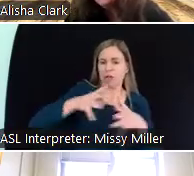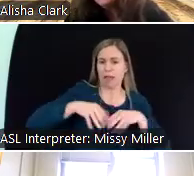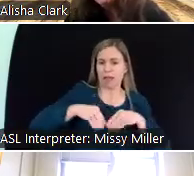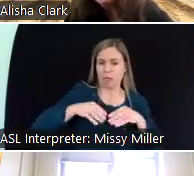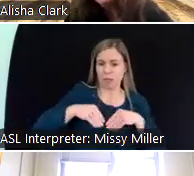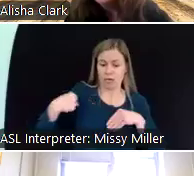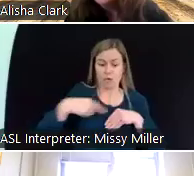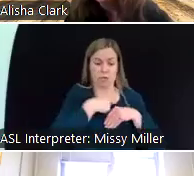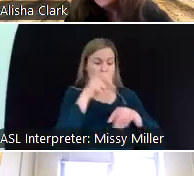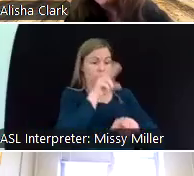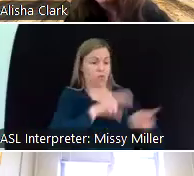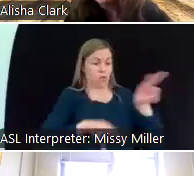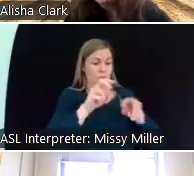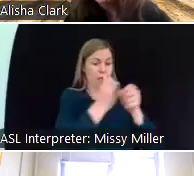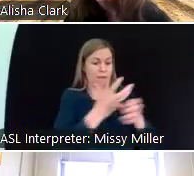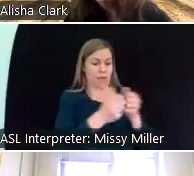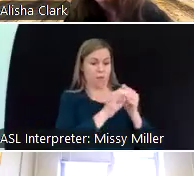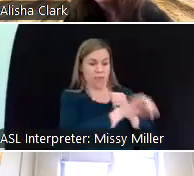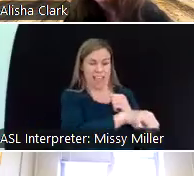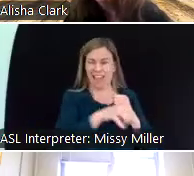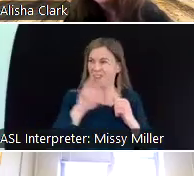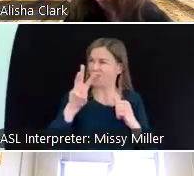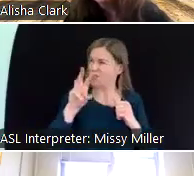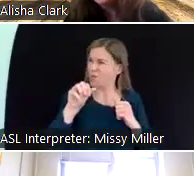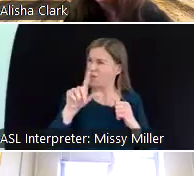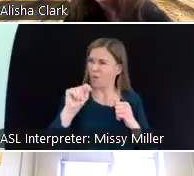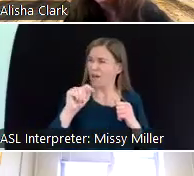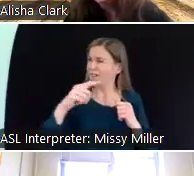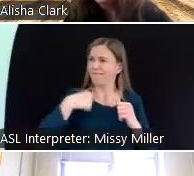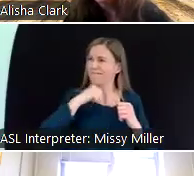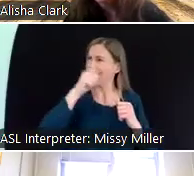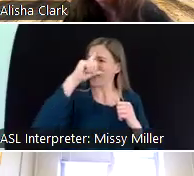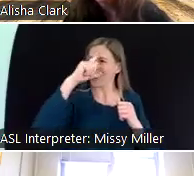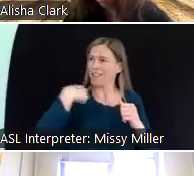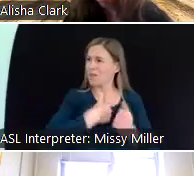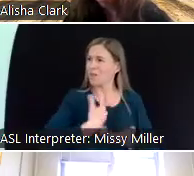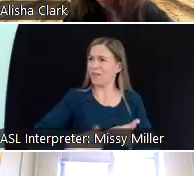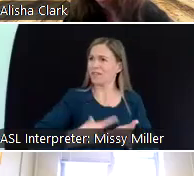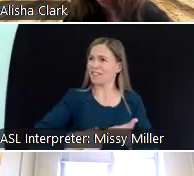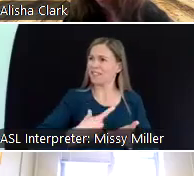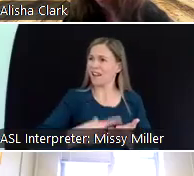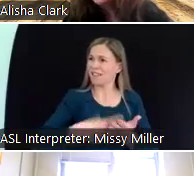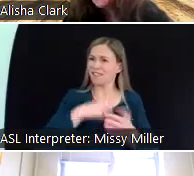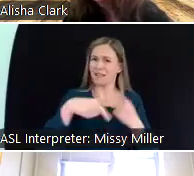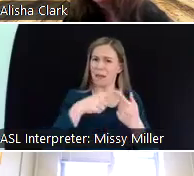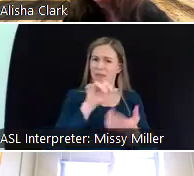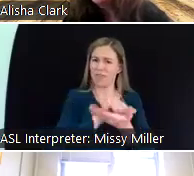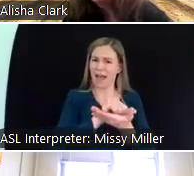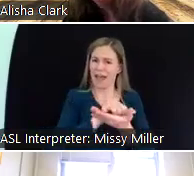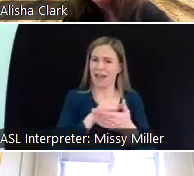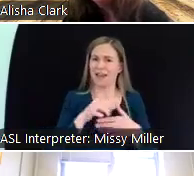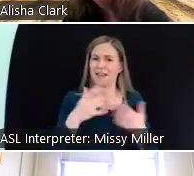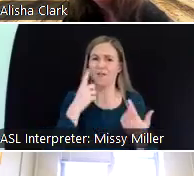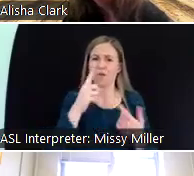So, Walt, I don't know. I don't think we discussed about the questions being captured,